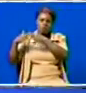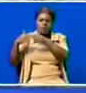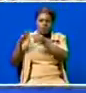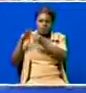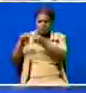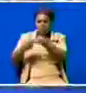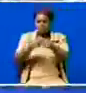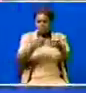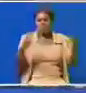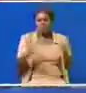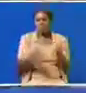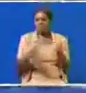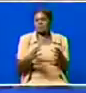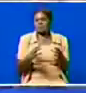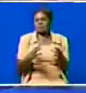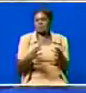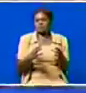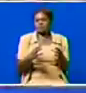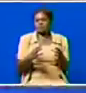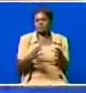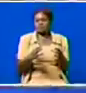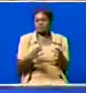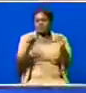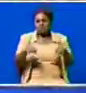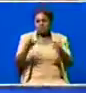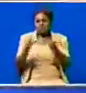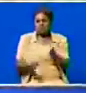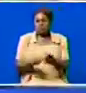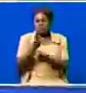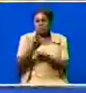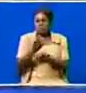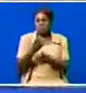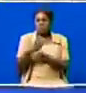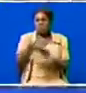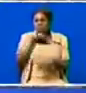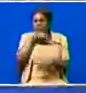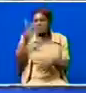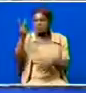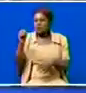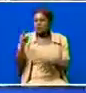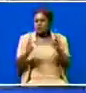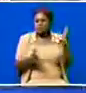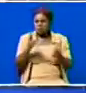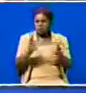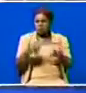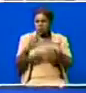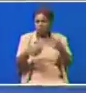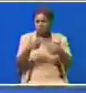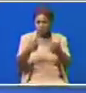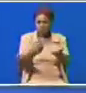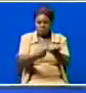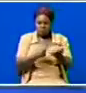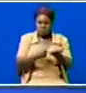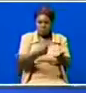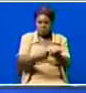parties. But widely viewed as a likely launchpad to Odinga's 2022 realignment is the ongoing debate